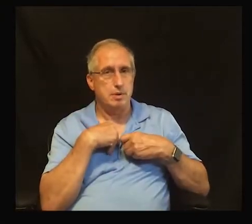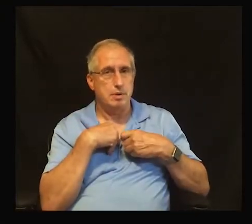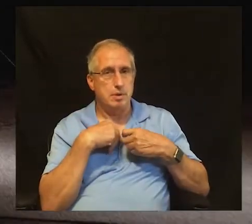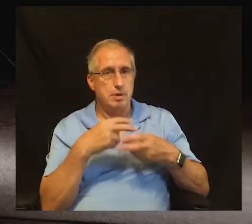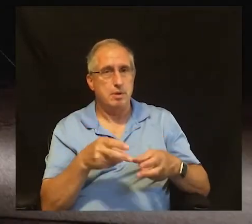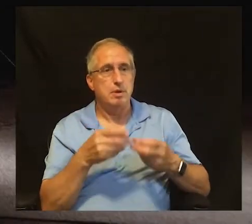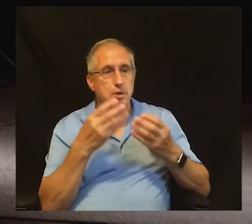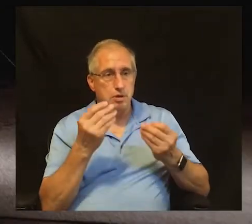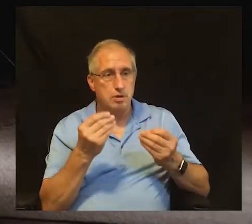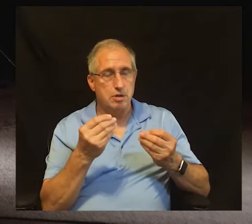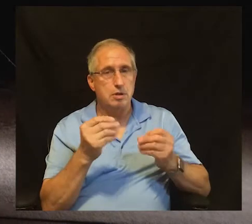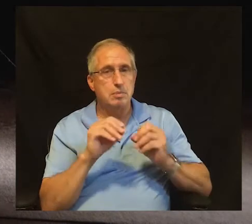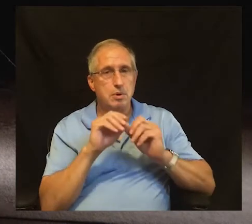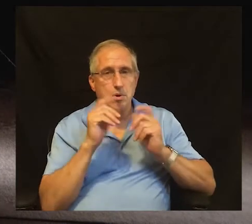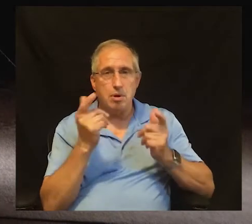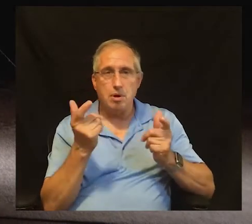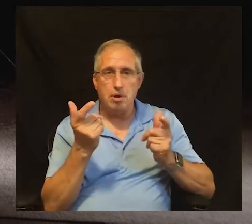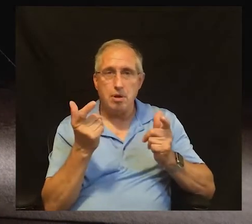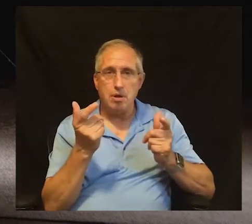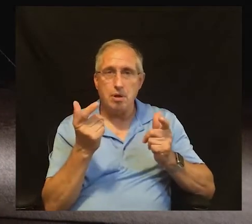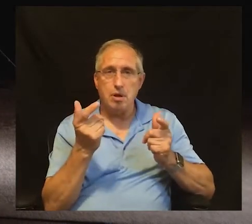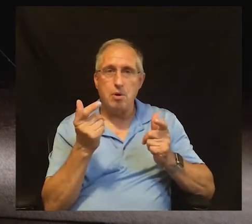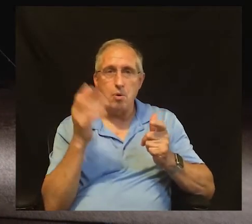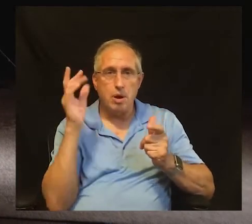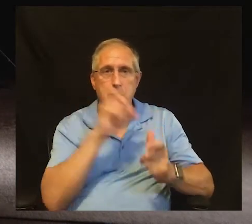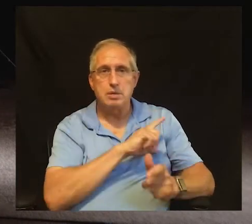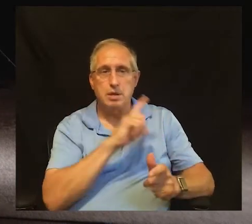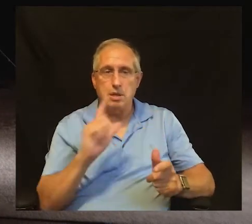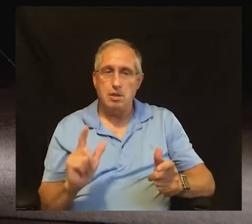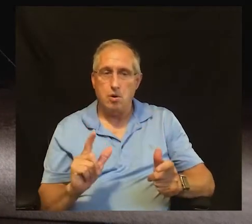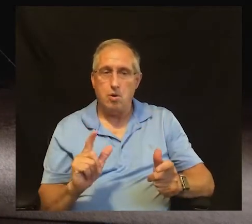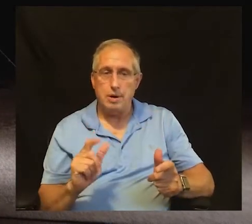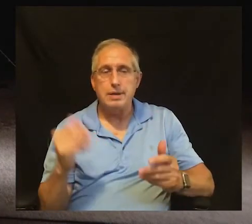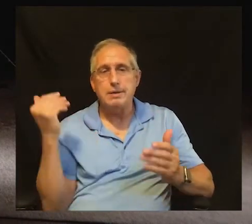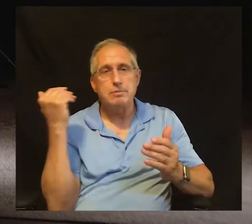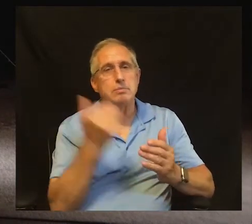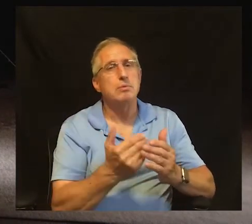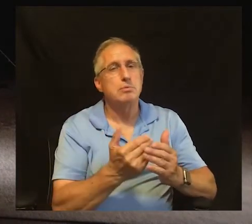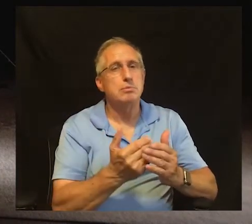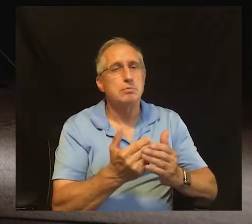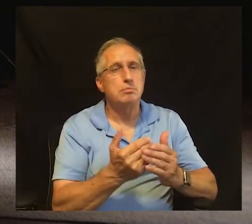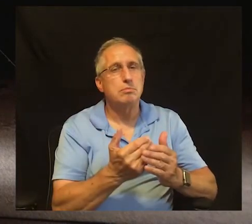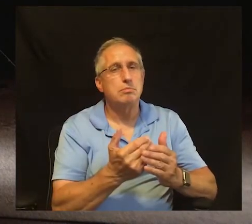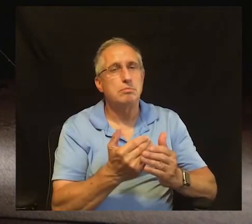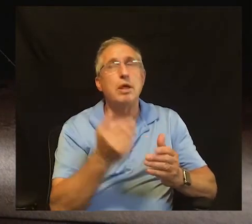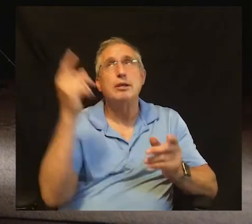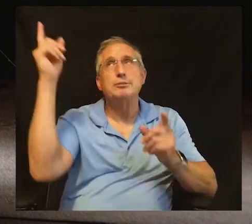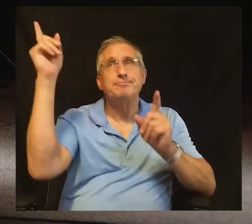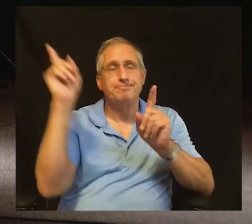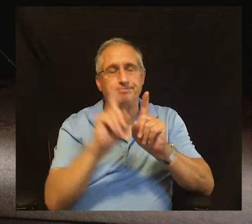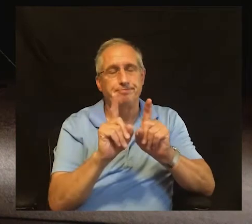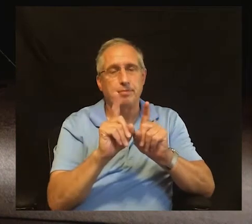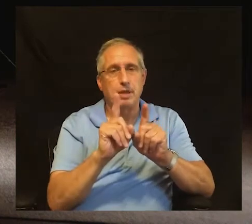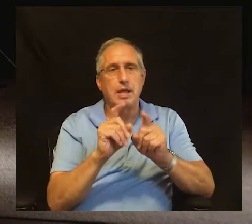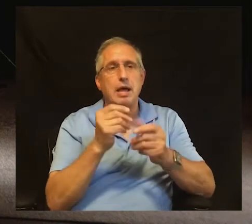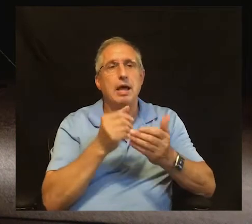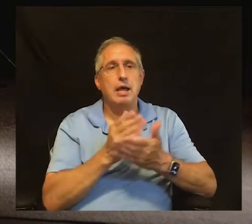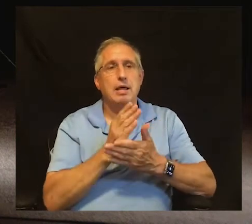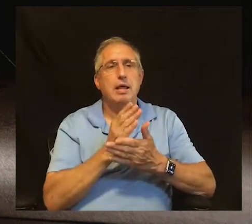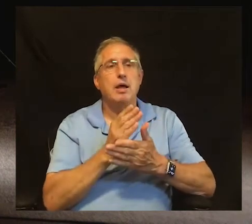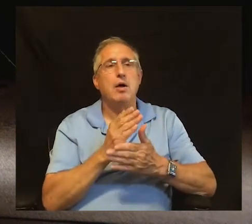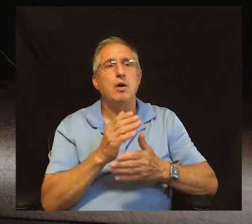said. Let your gentleness be evident to all, because the Lord is near. Say that